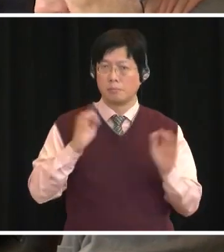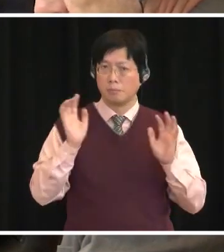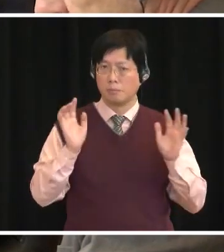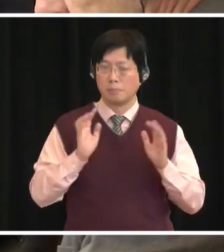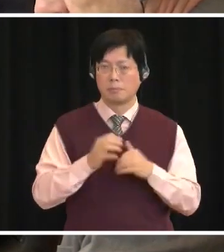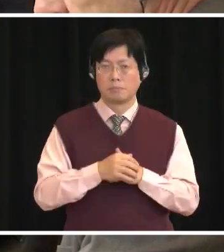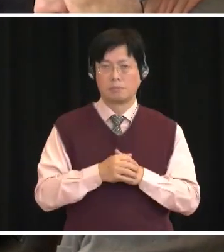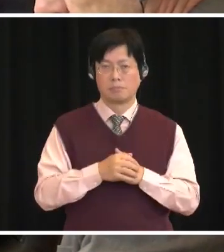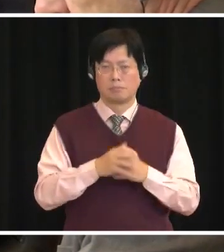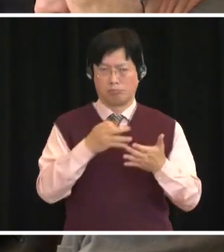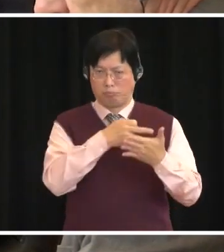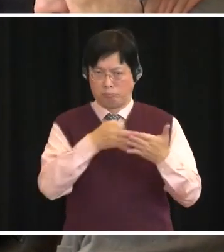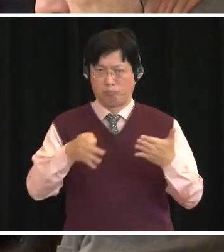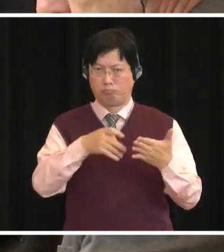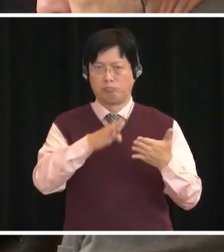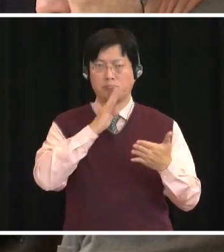offenders.